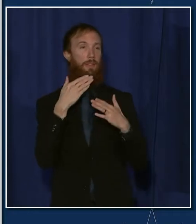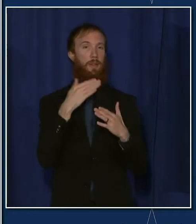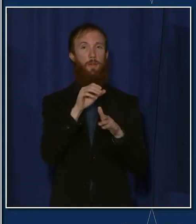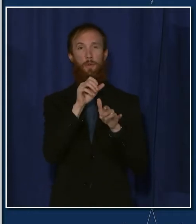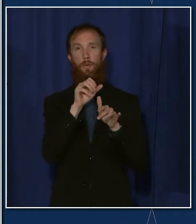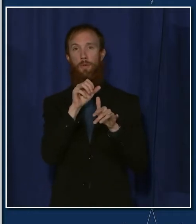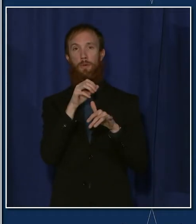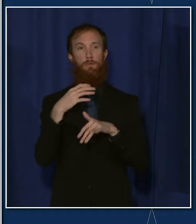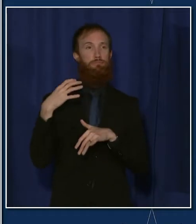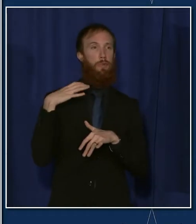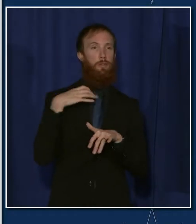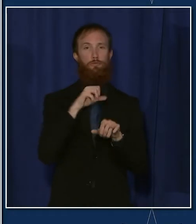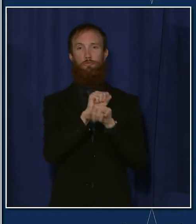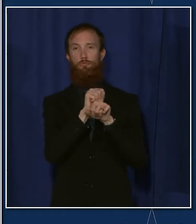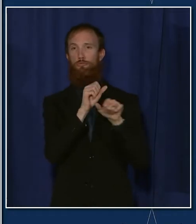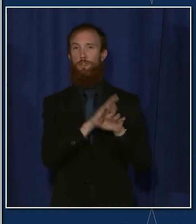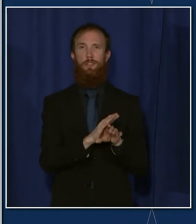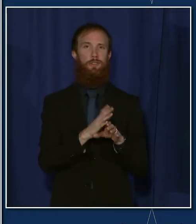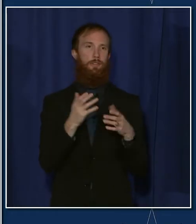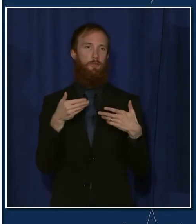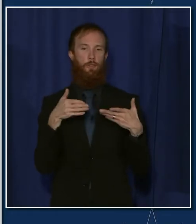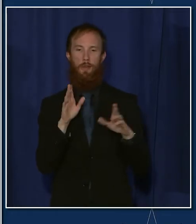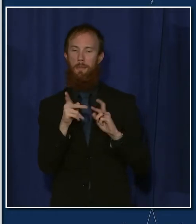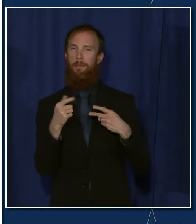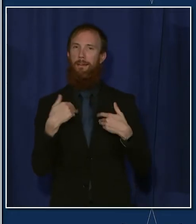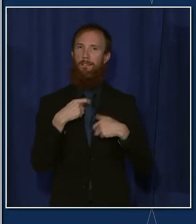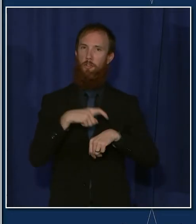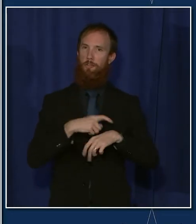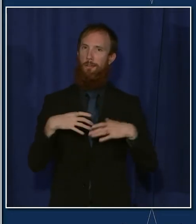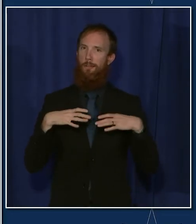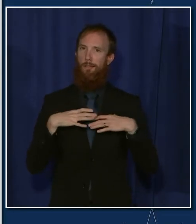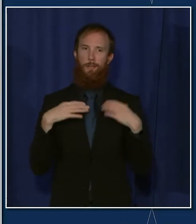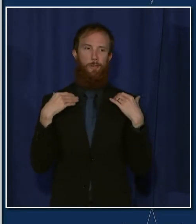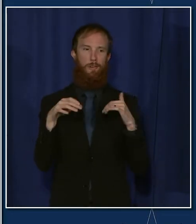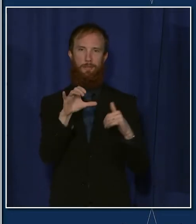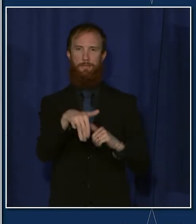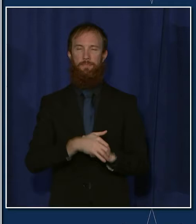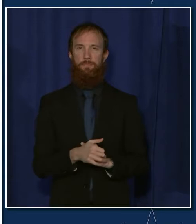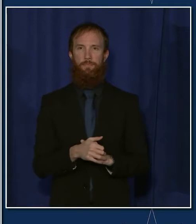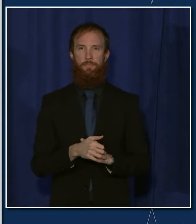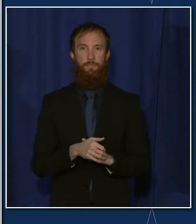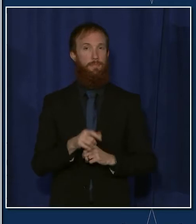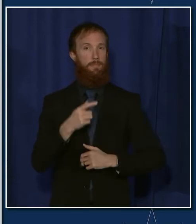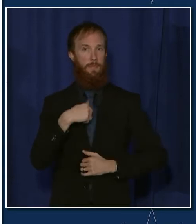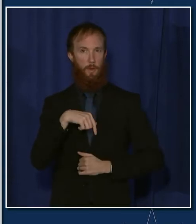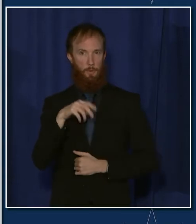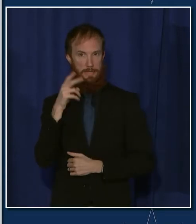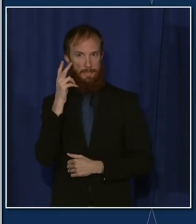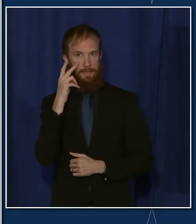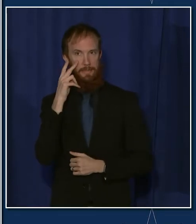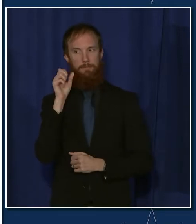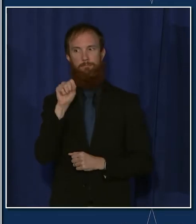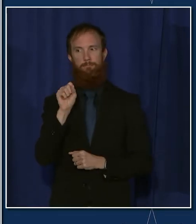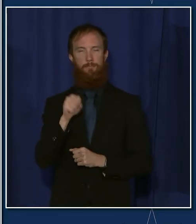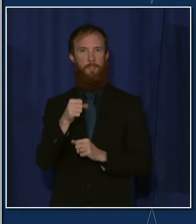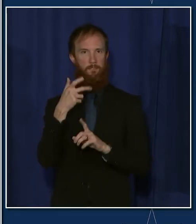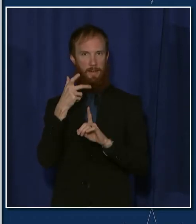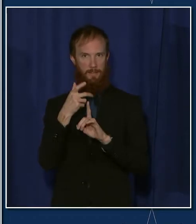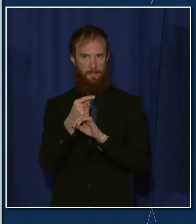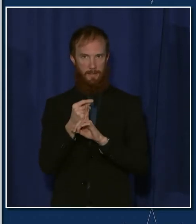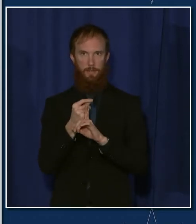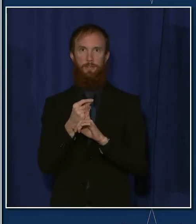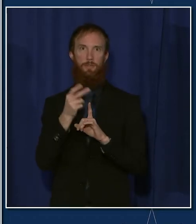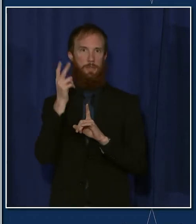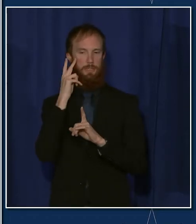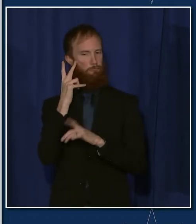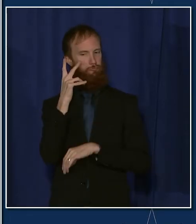of whom gave folks time off to make sure we could get that done. Not only did we break a record for all vaccinations, where we look at